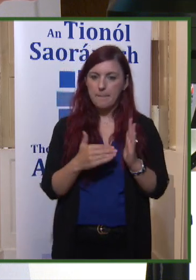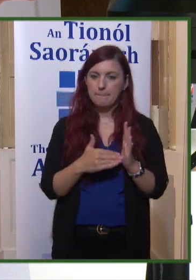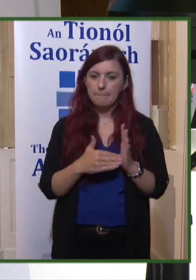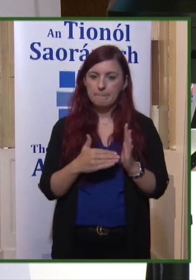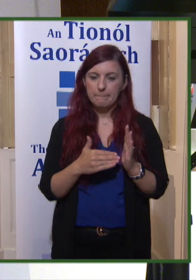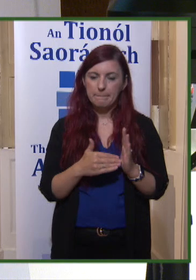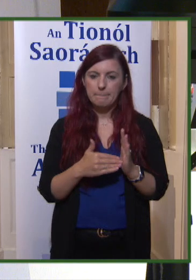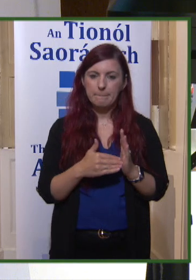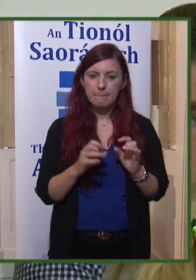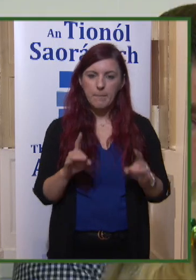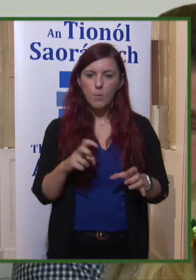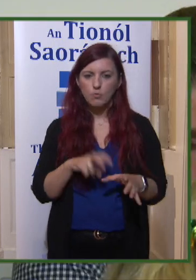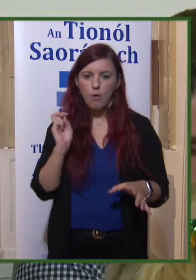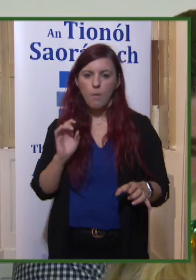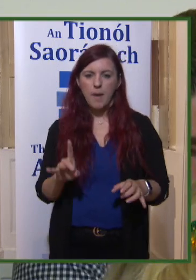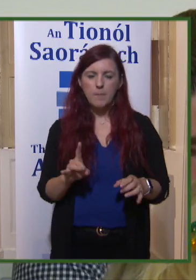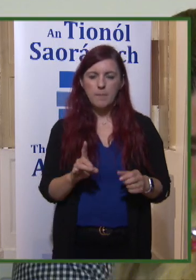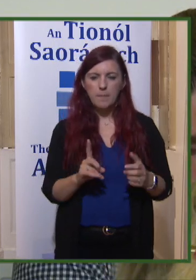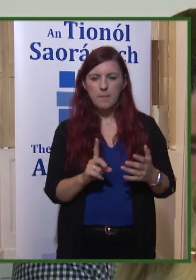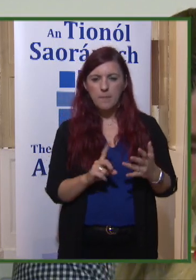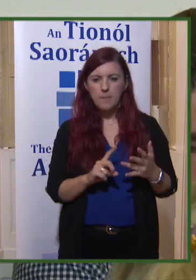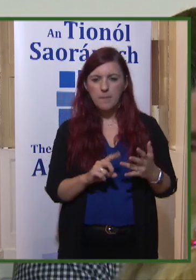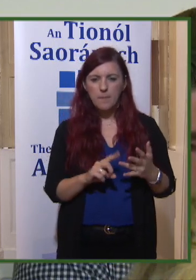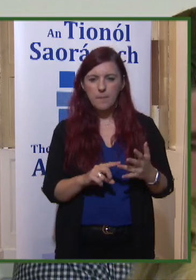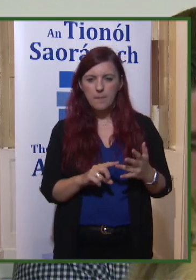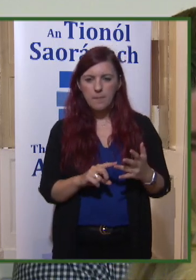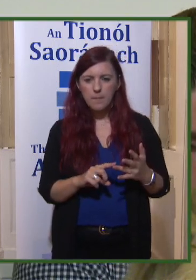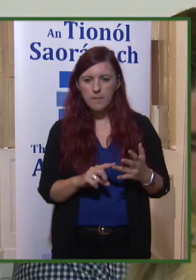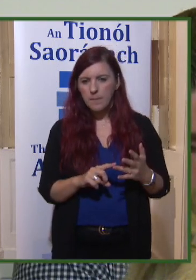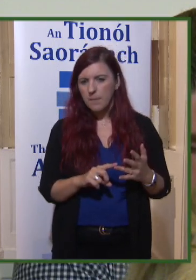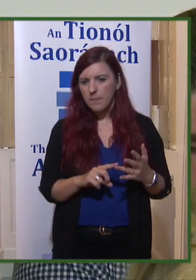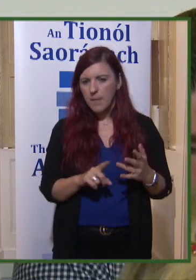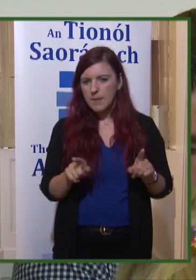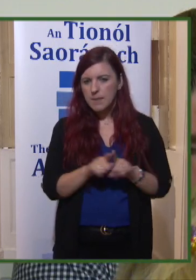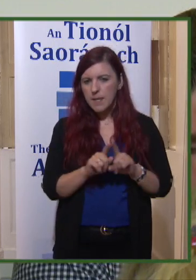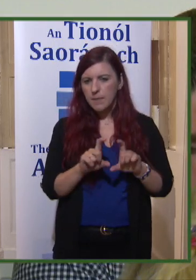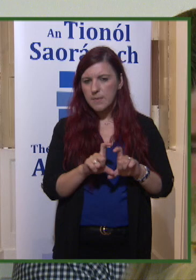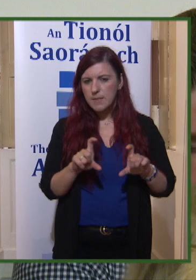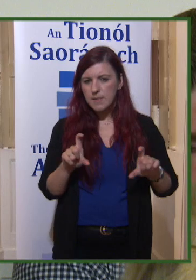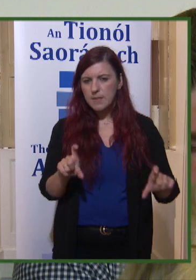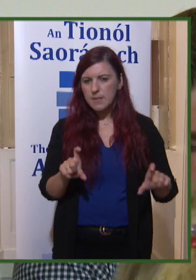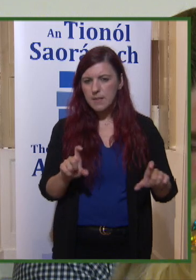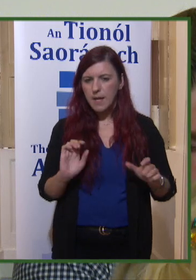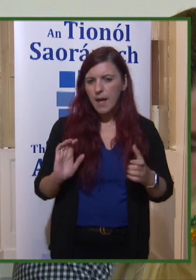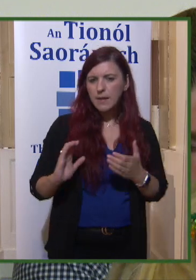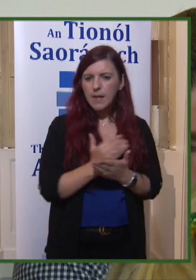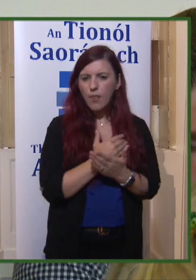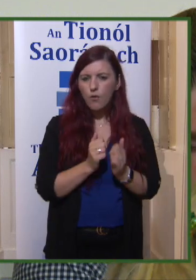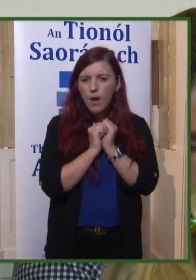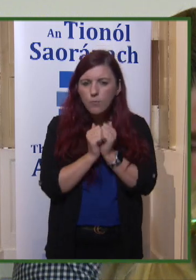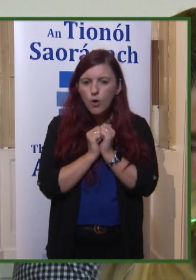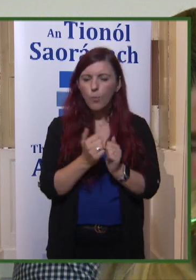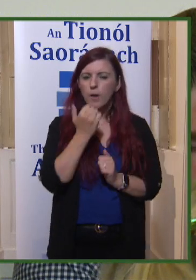Yeah. Okay, that's withdrawn. Yep. Then same section, gather an appropriate number